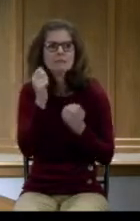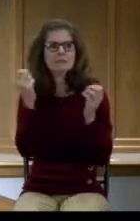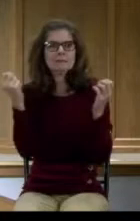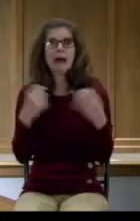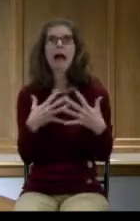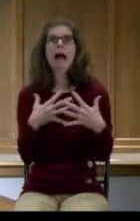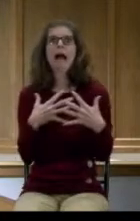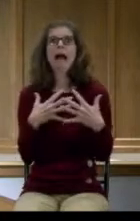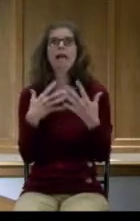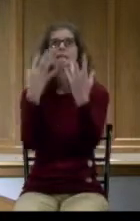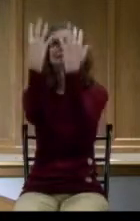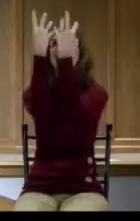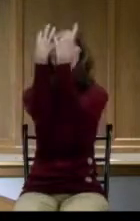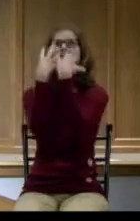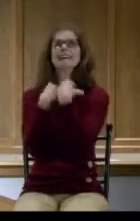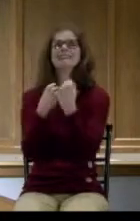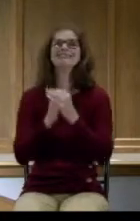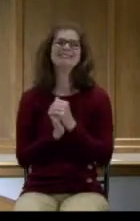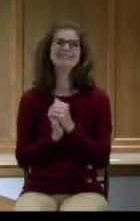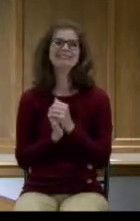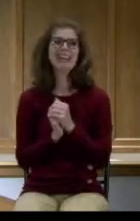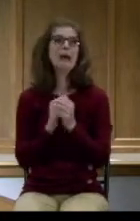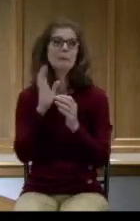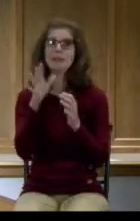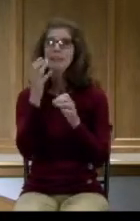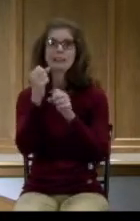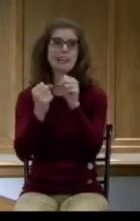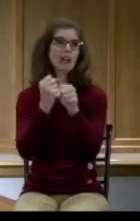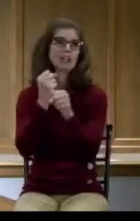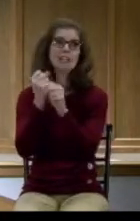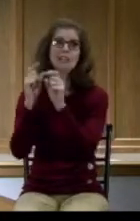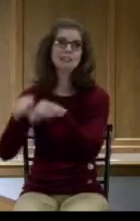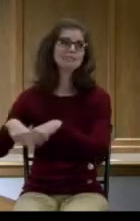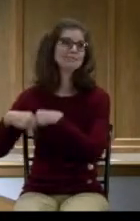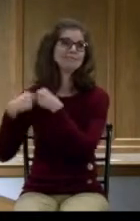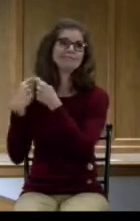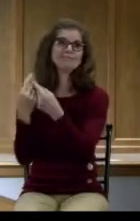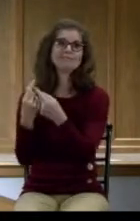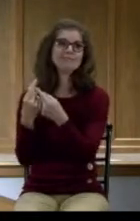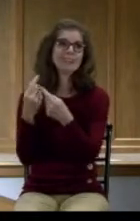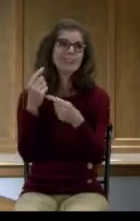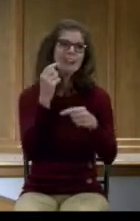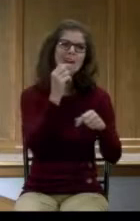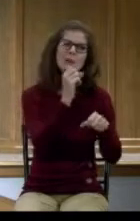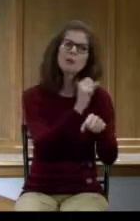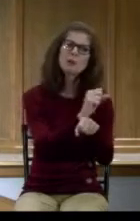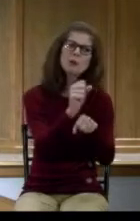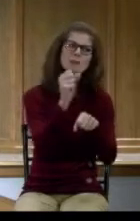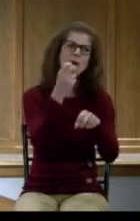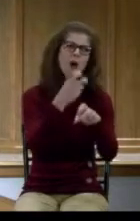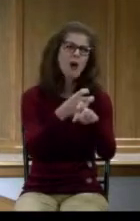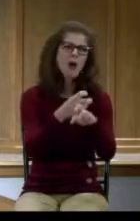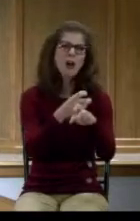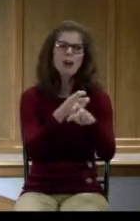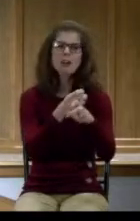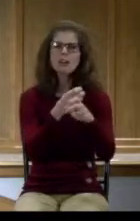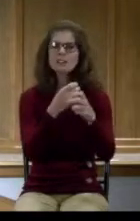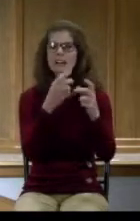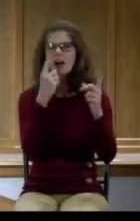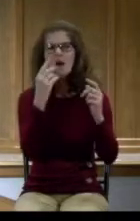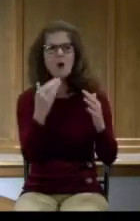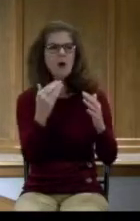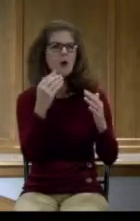hard. Everything falls apart. Our hopes, our dreams, our relationships, our bodies, our